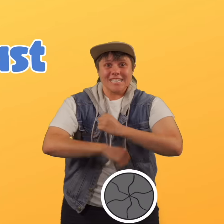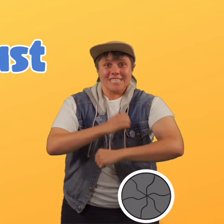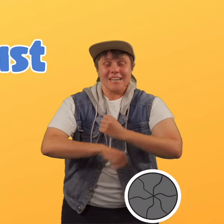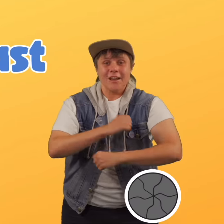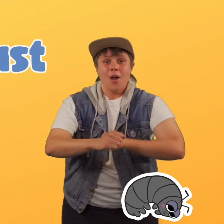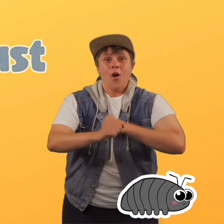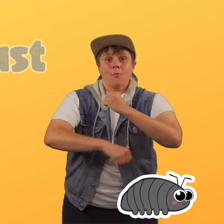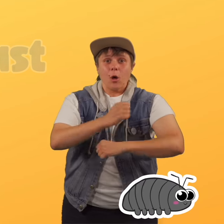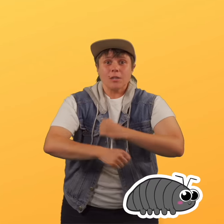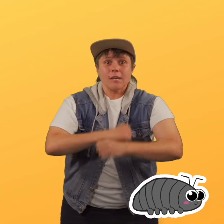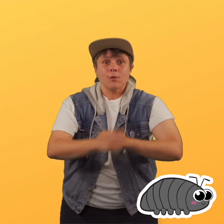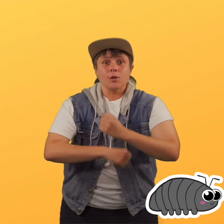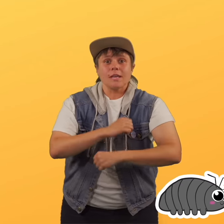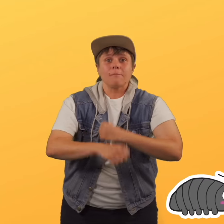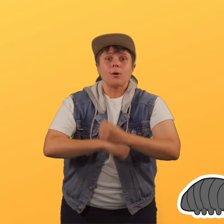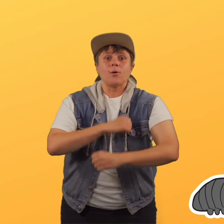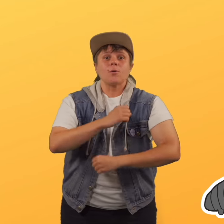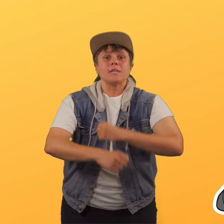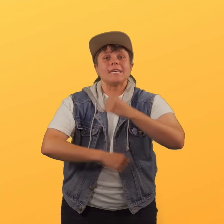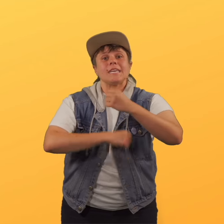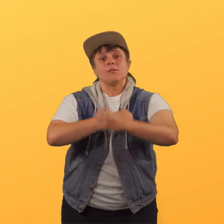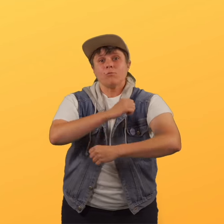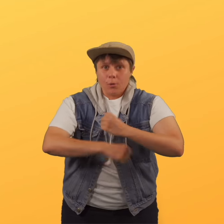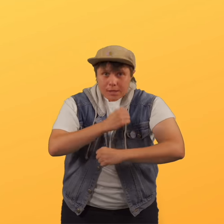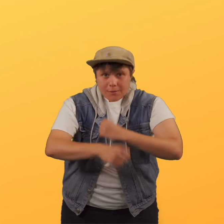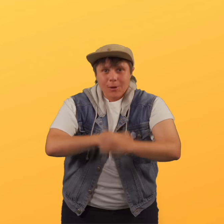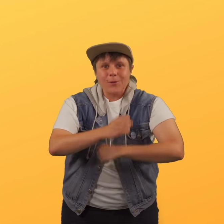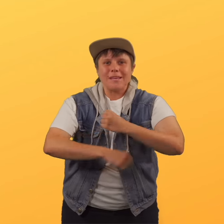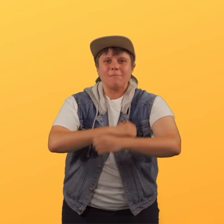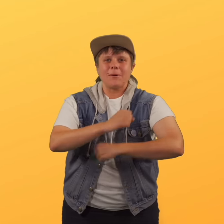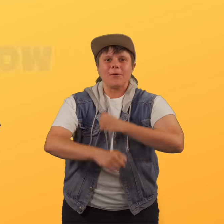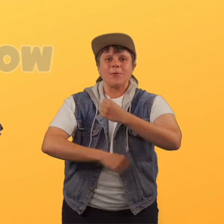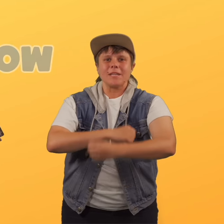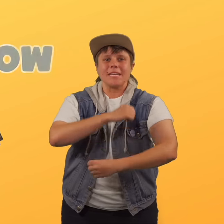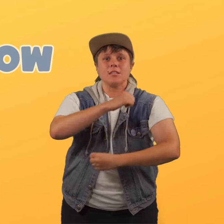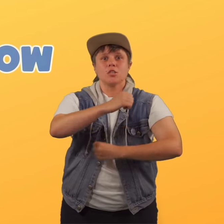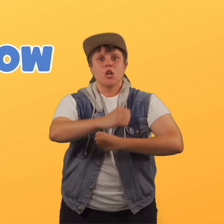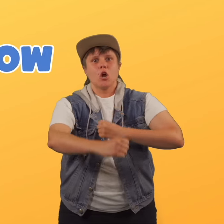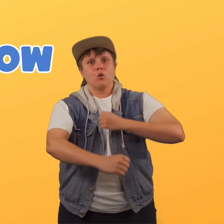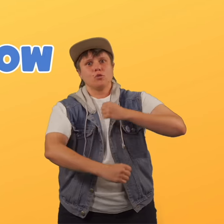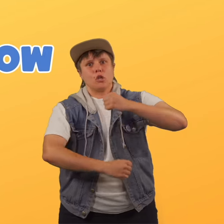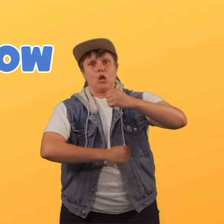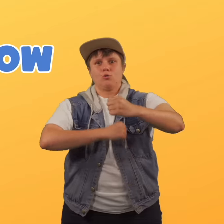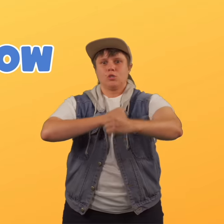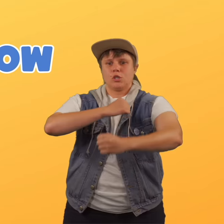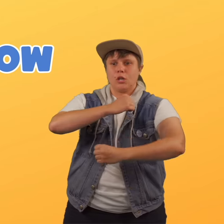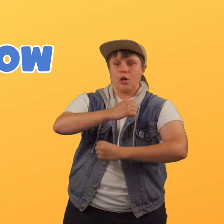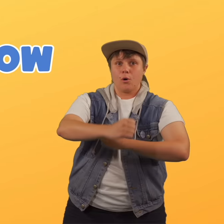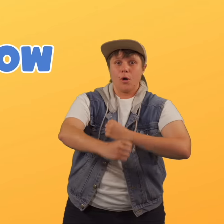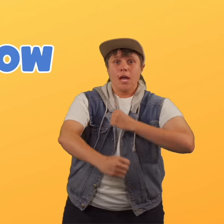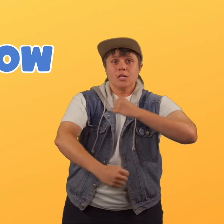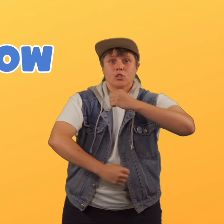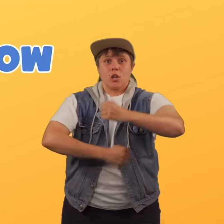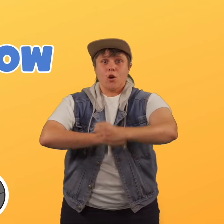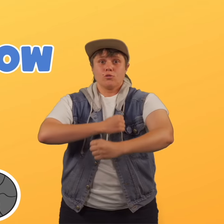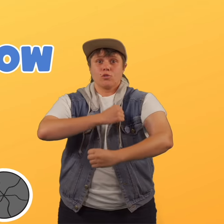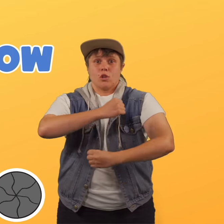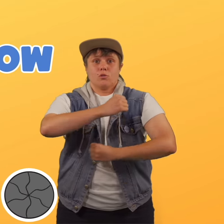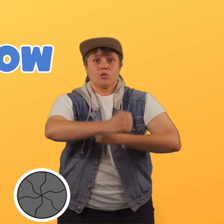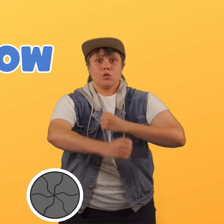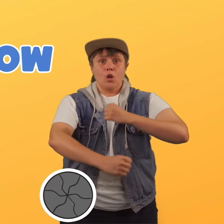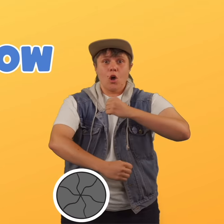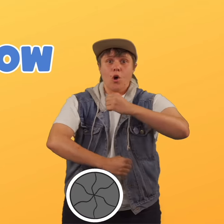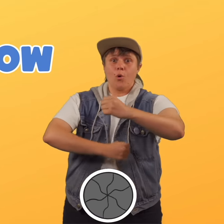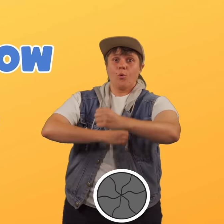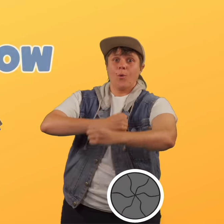fast, fast. Roly, roly, poly, roly, roly, poly. Slow, slow, slow, slow,